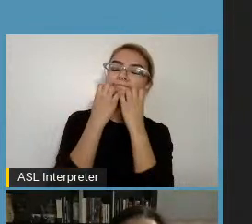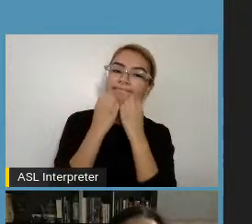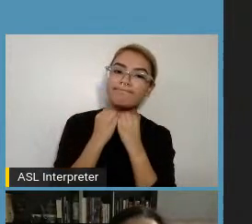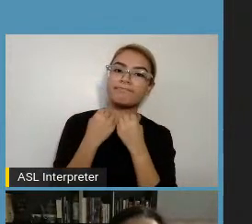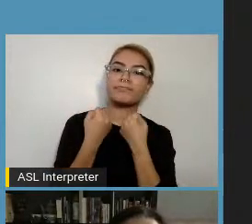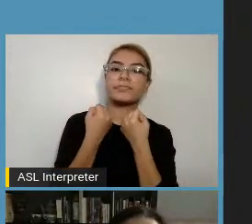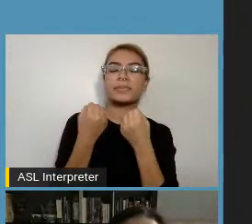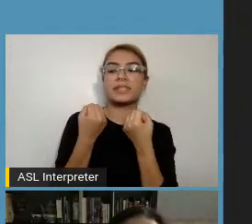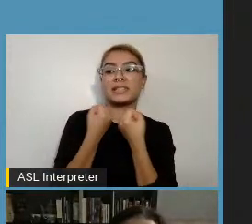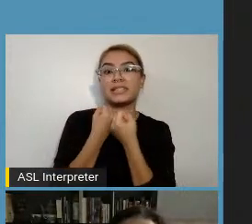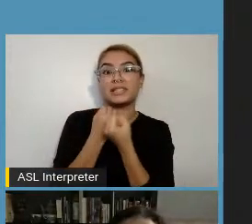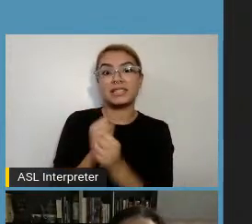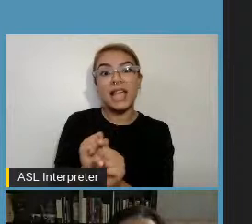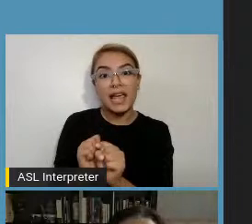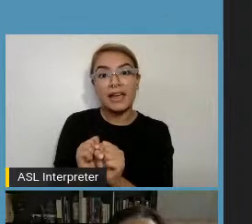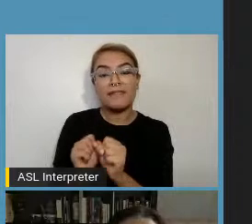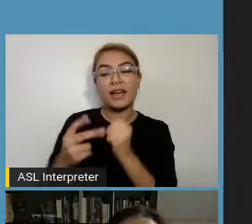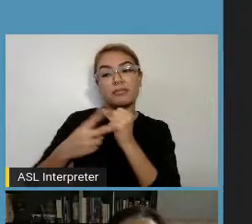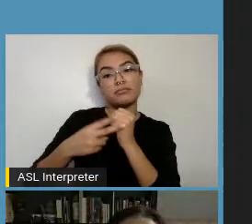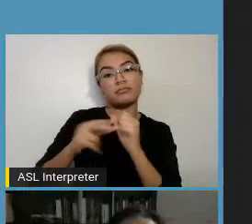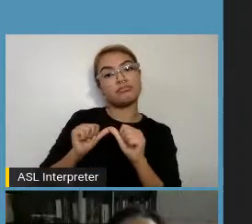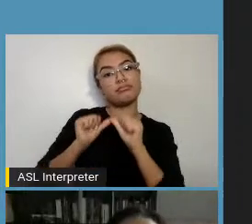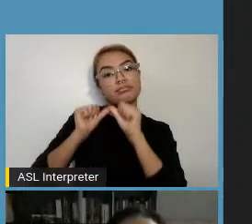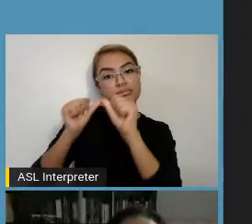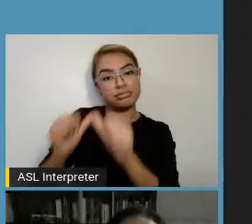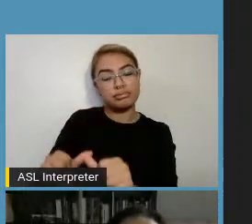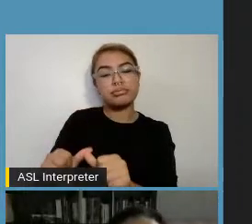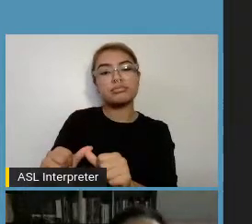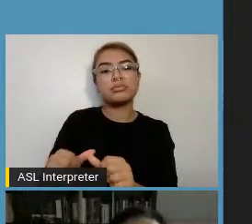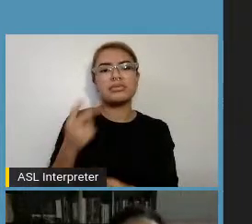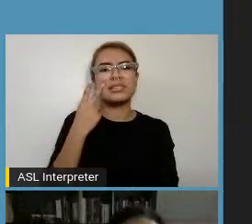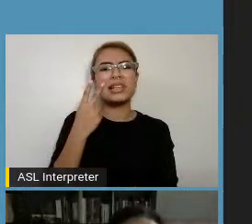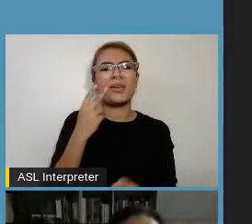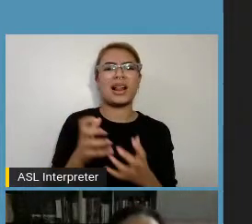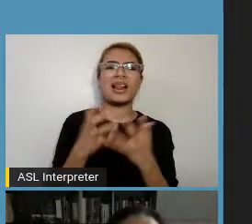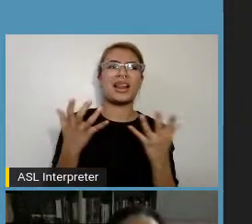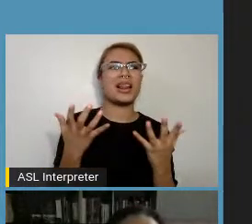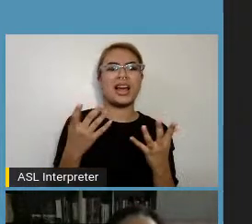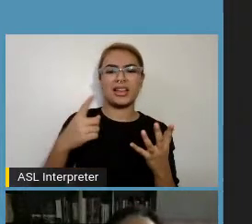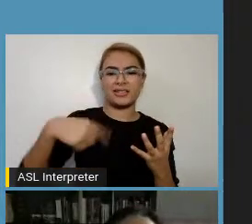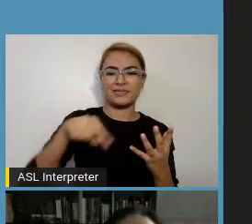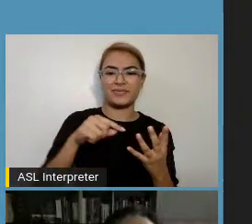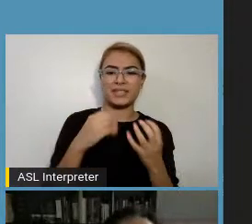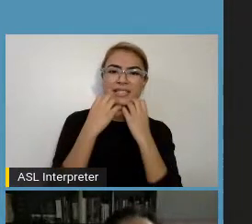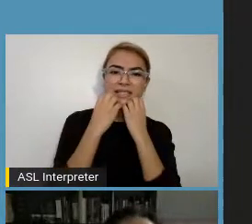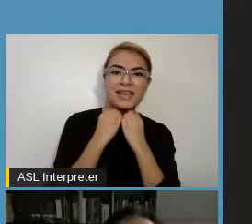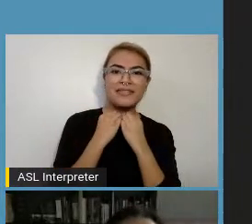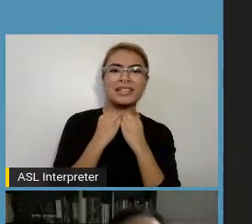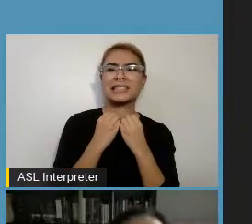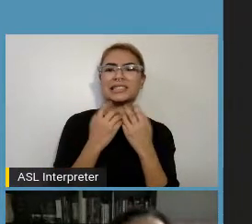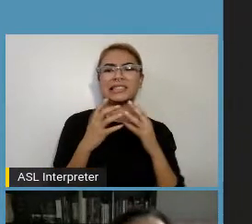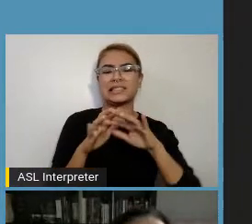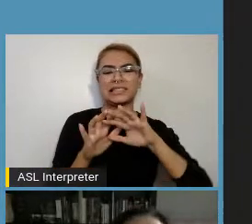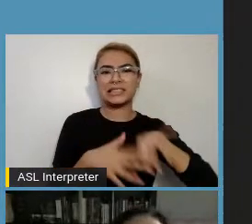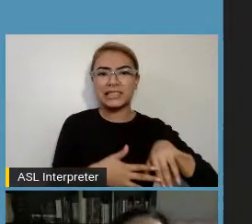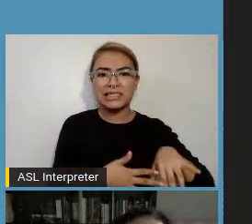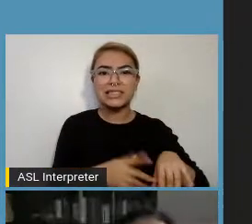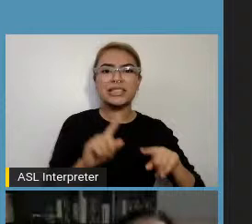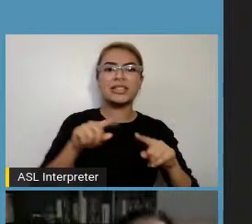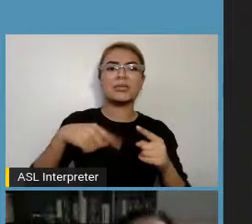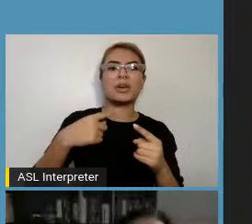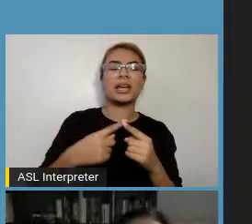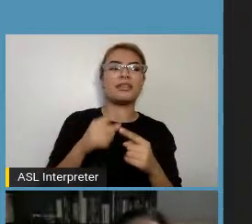for their posterity, and could see how a lot of that was being cut off as the tribes were being